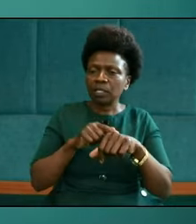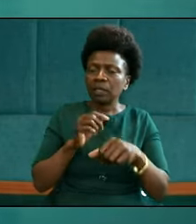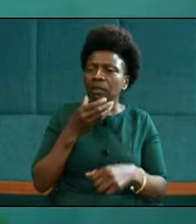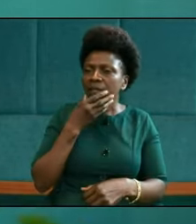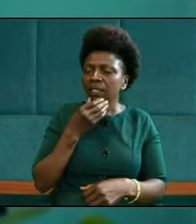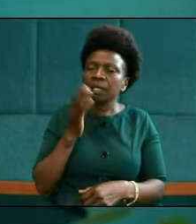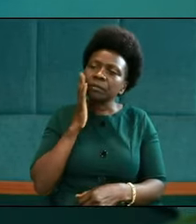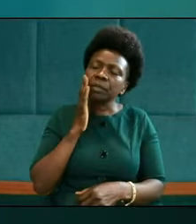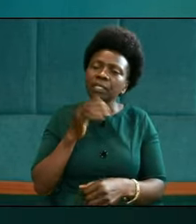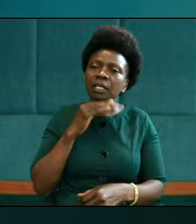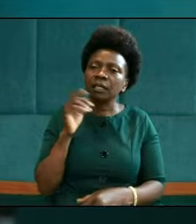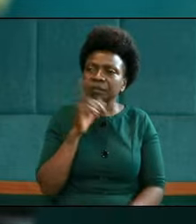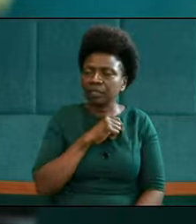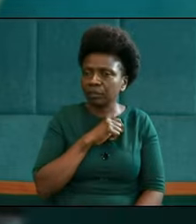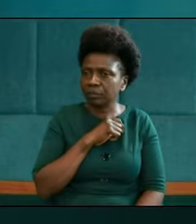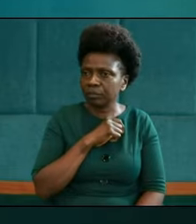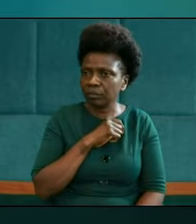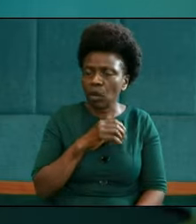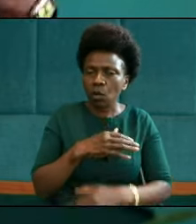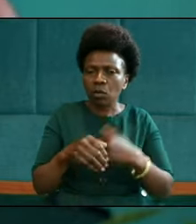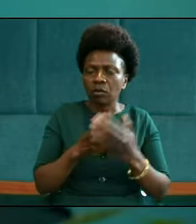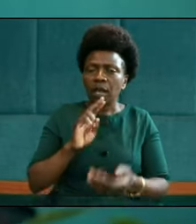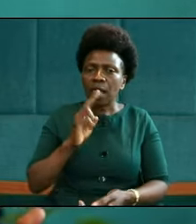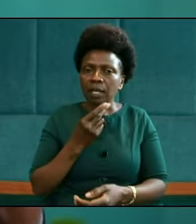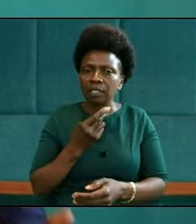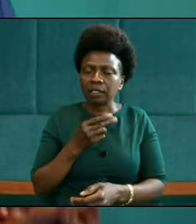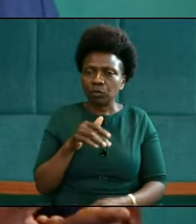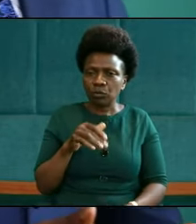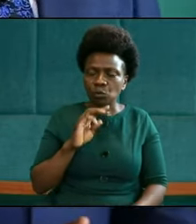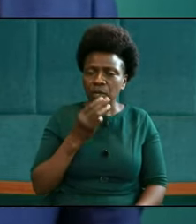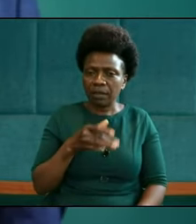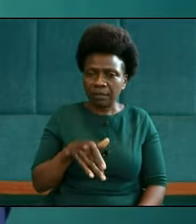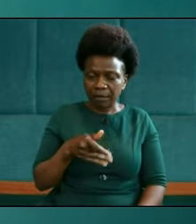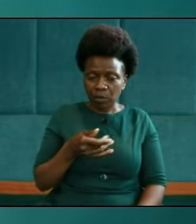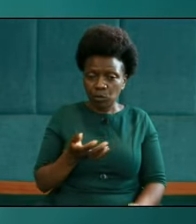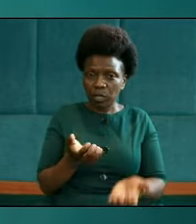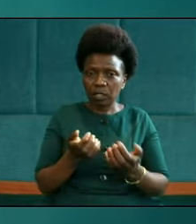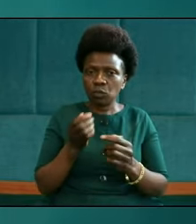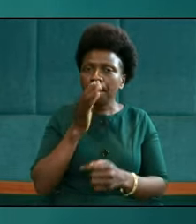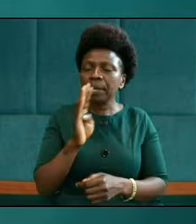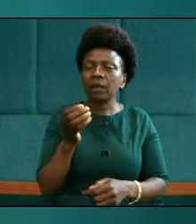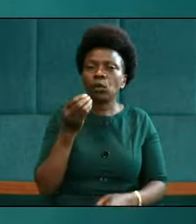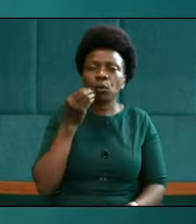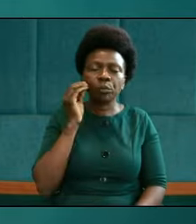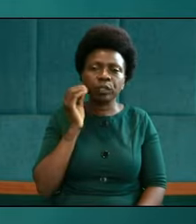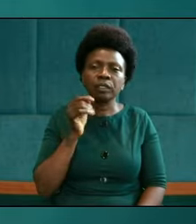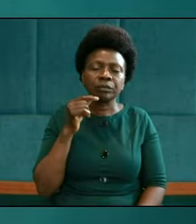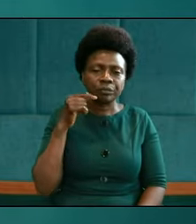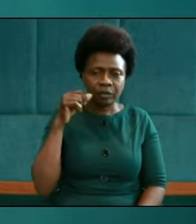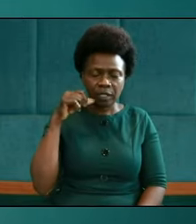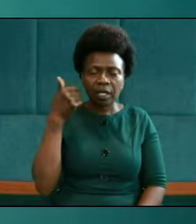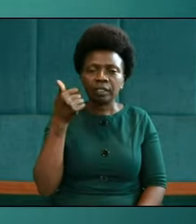home, setting away from home. All of us, we feel we need to be home. It is nice to